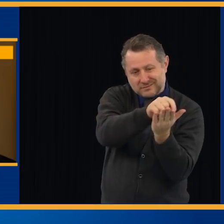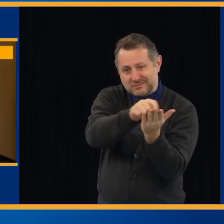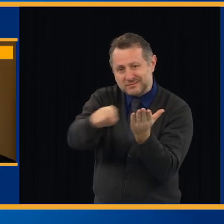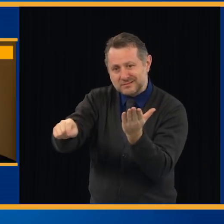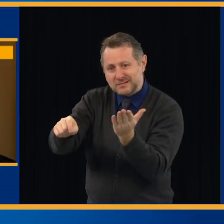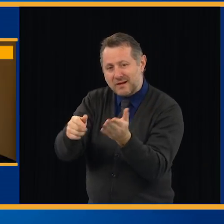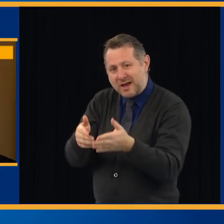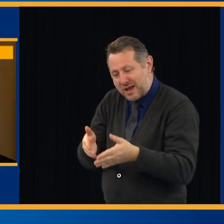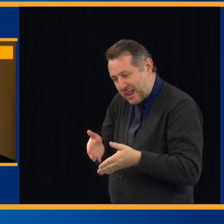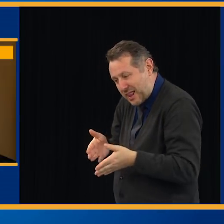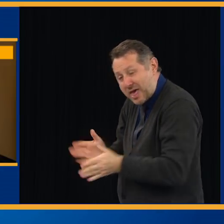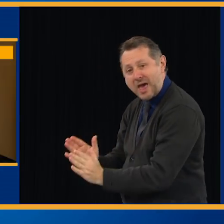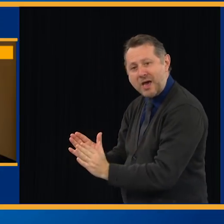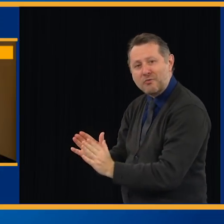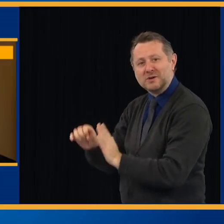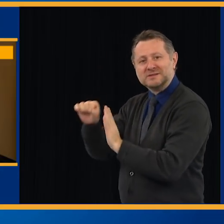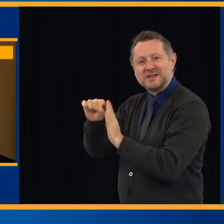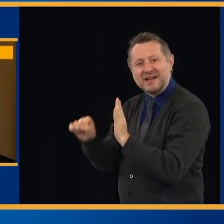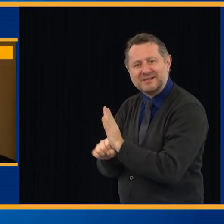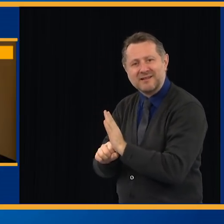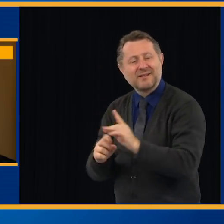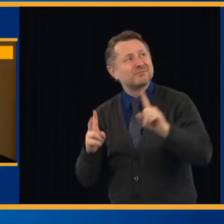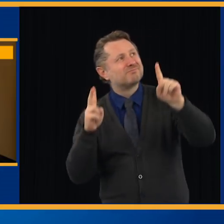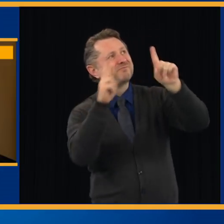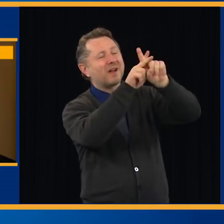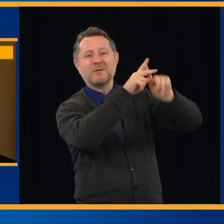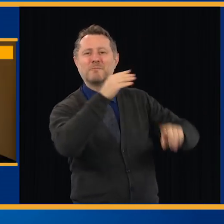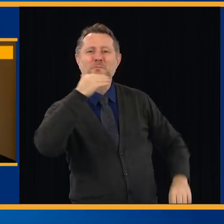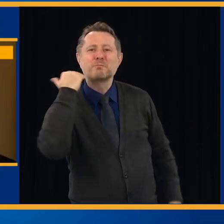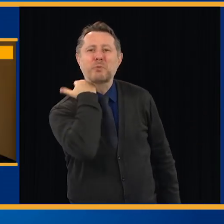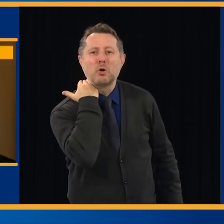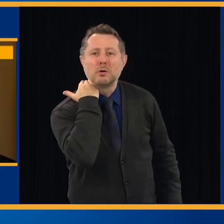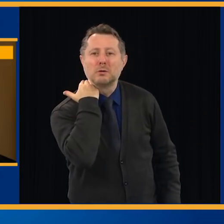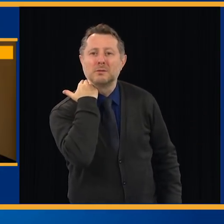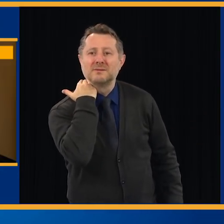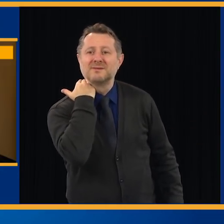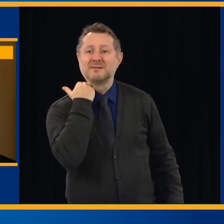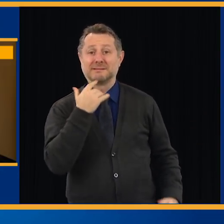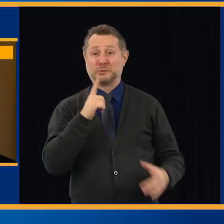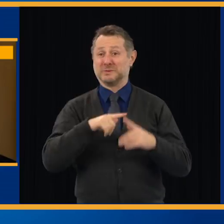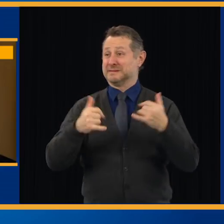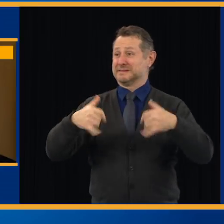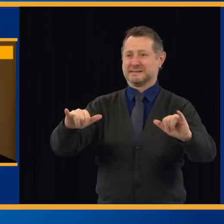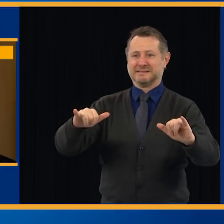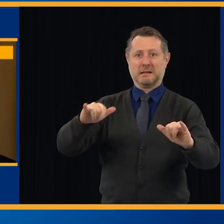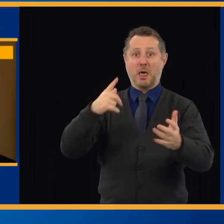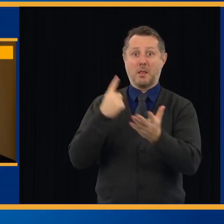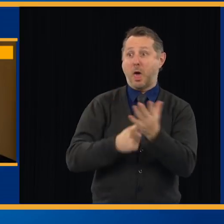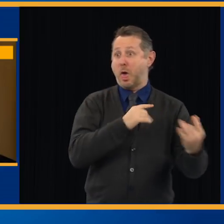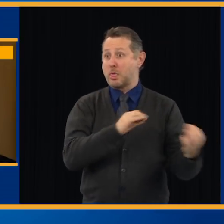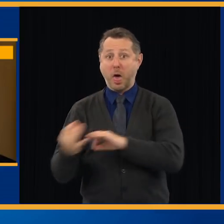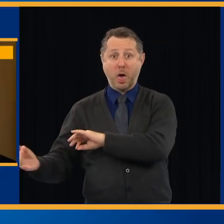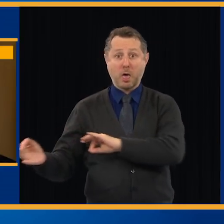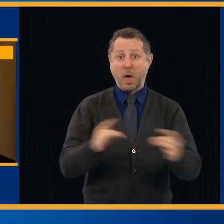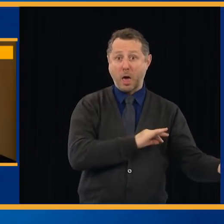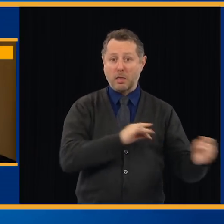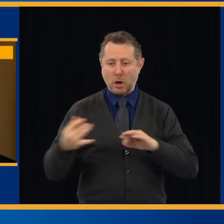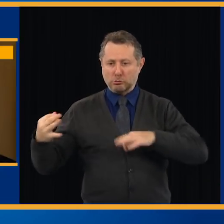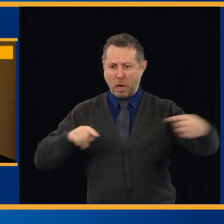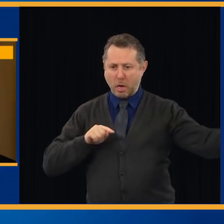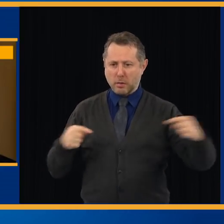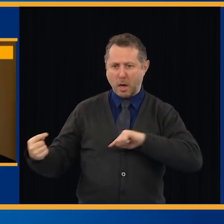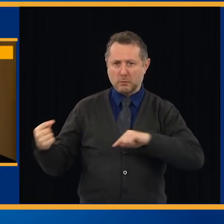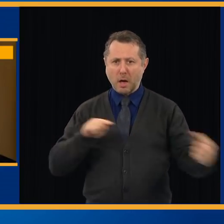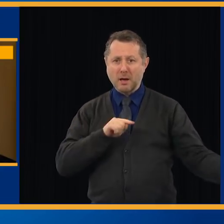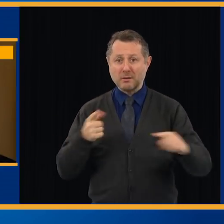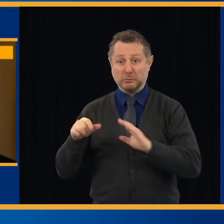declare bankruptcy, even if you got around the constitutional question on bankruptcy. So if he believed that, if it